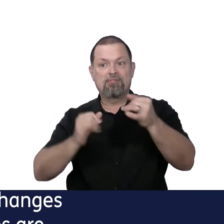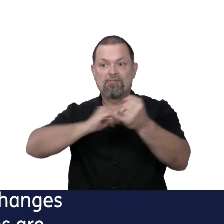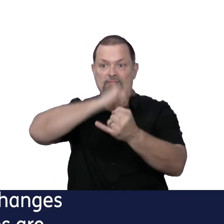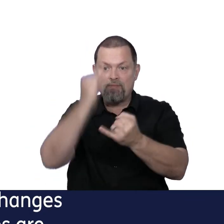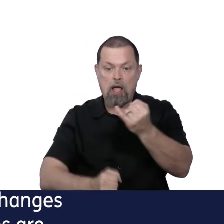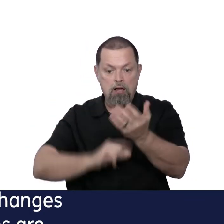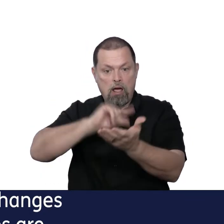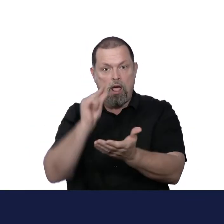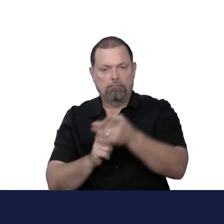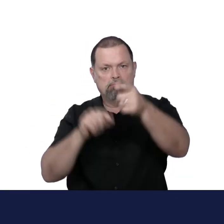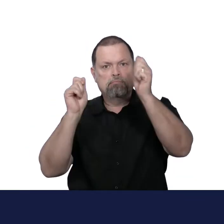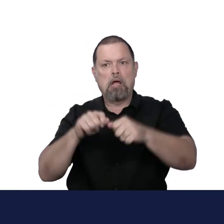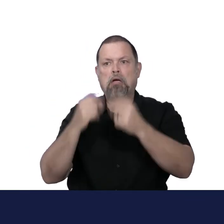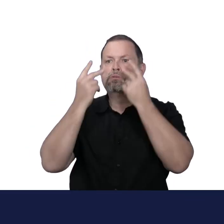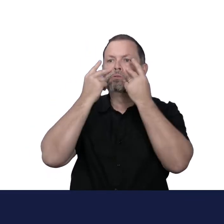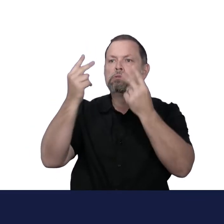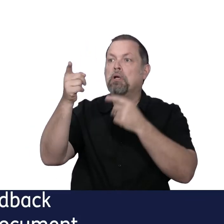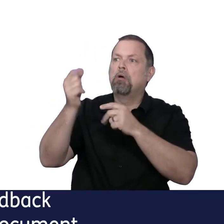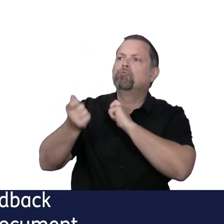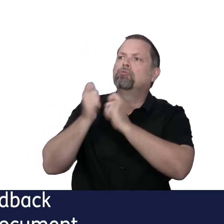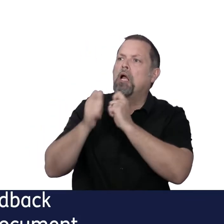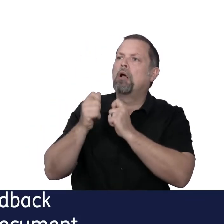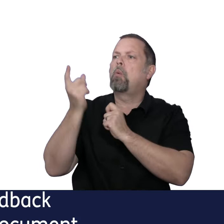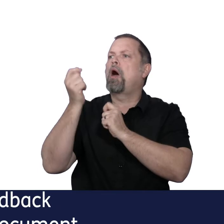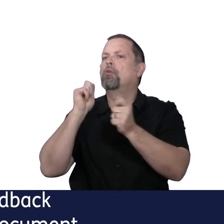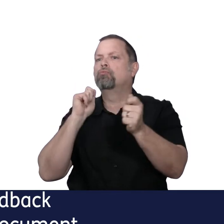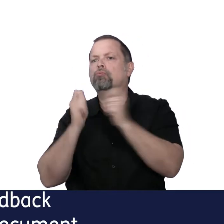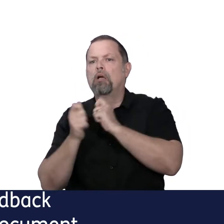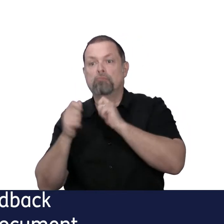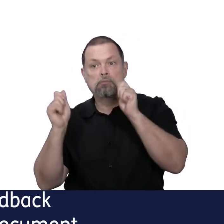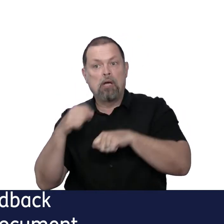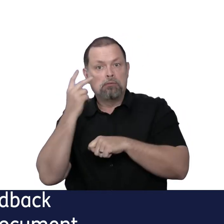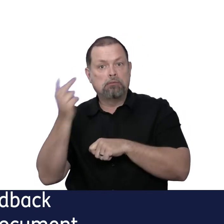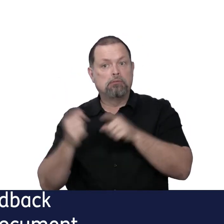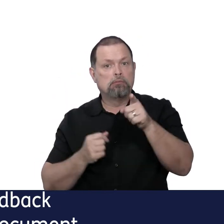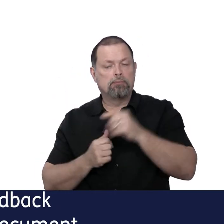and what those changes are. They might use your feedback to